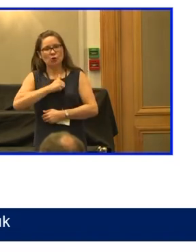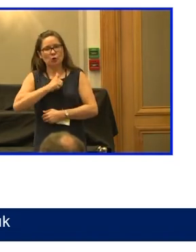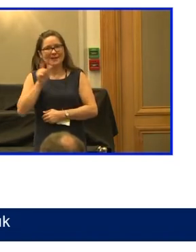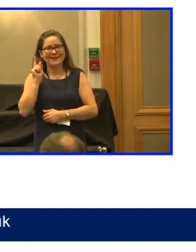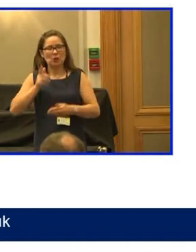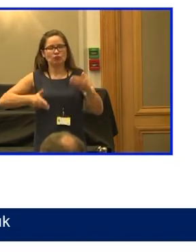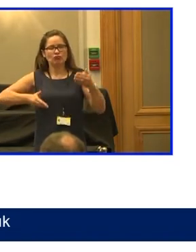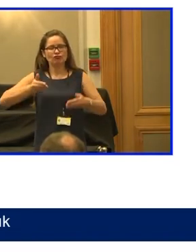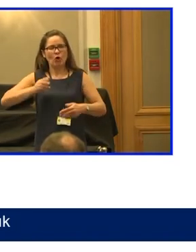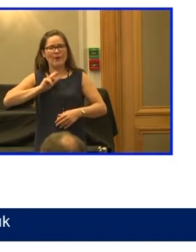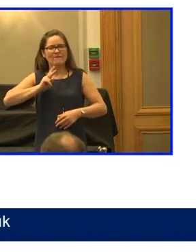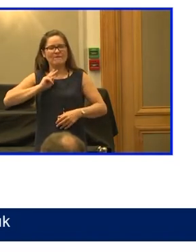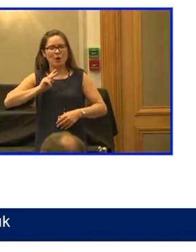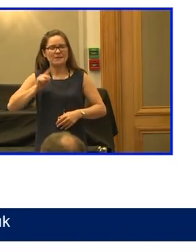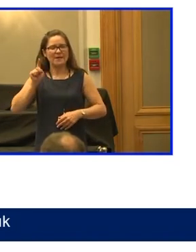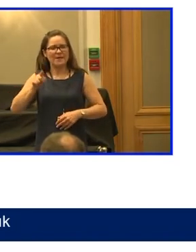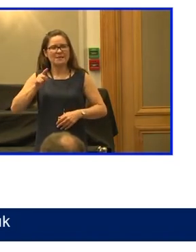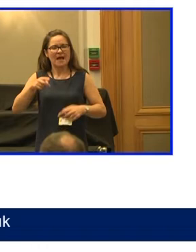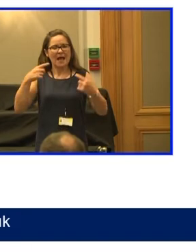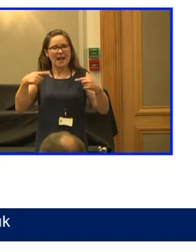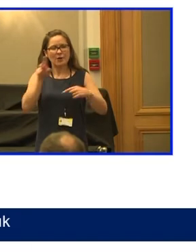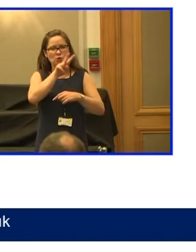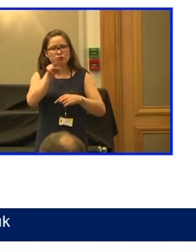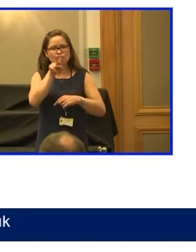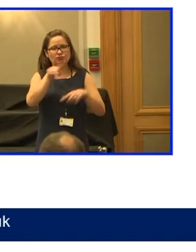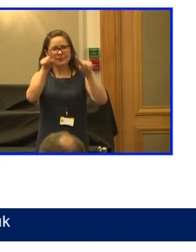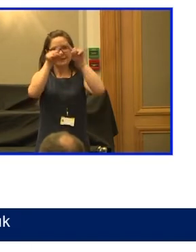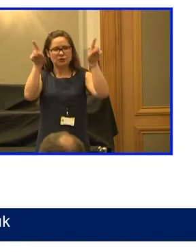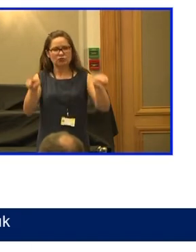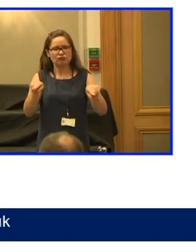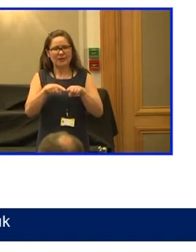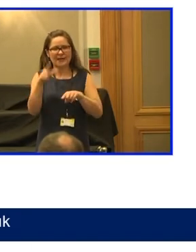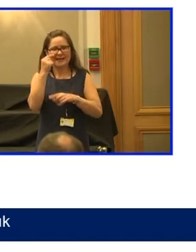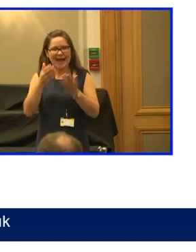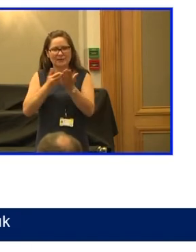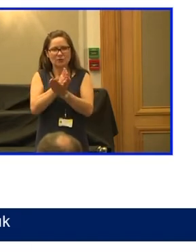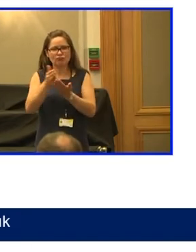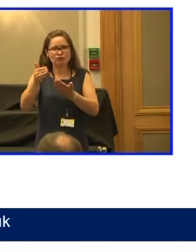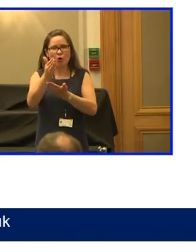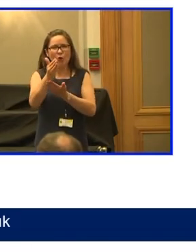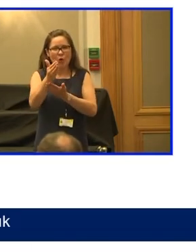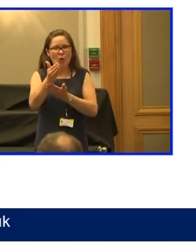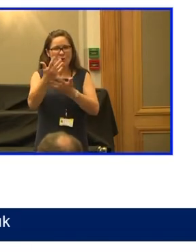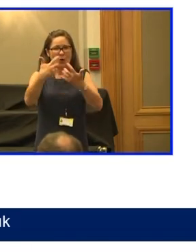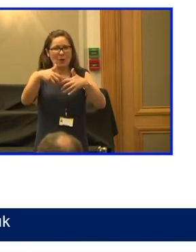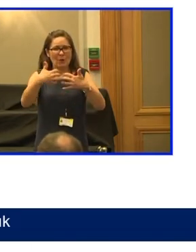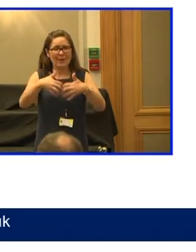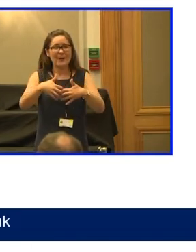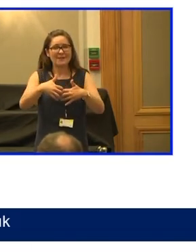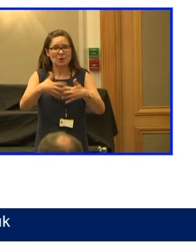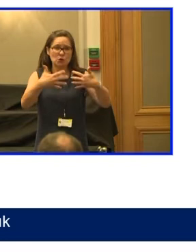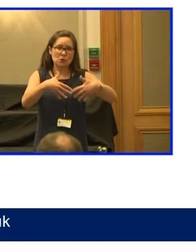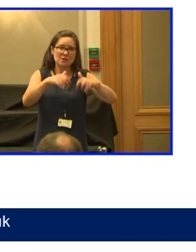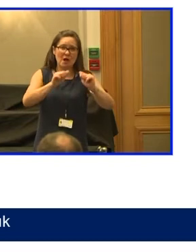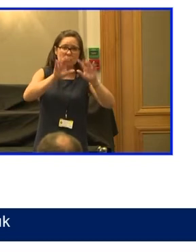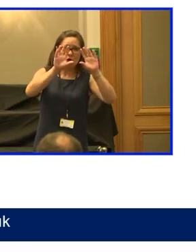reader that describes aloud what's on your screen, so you can use that information to navigate your device. To start or stop narrator, press the